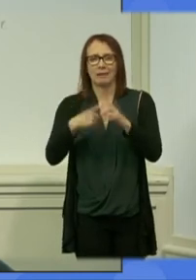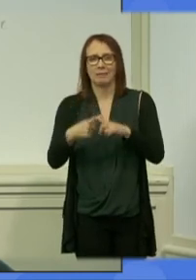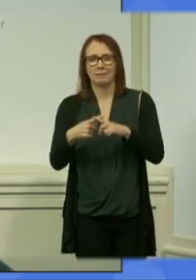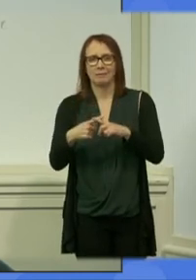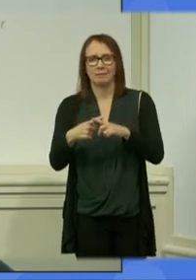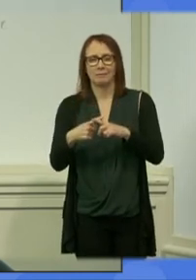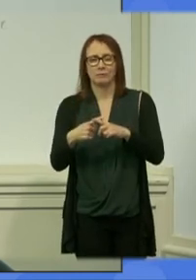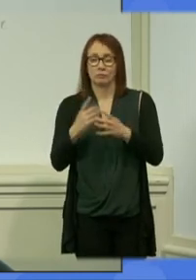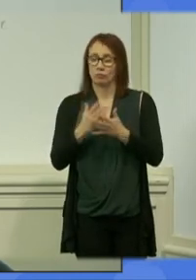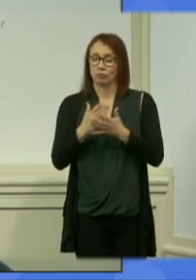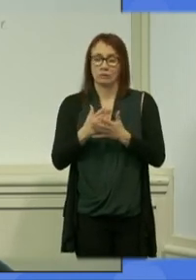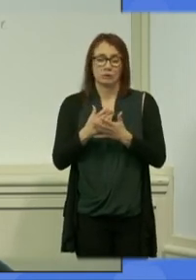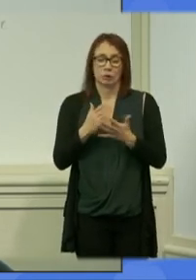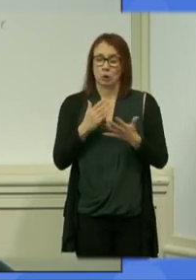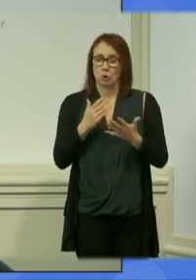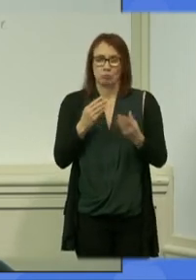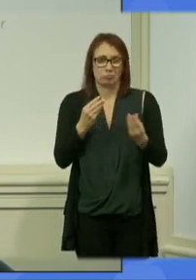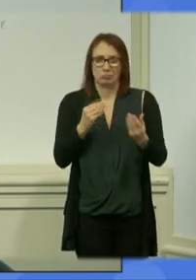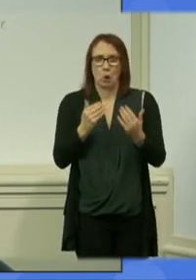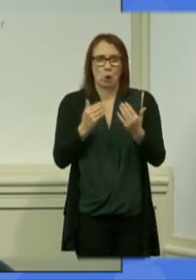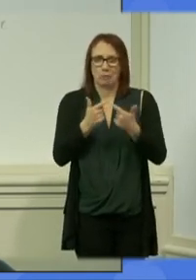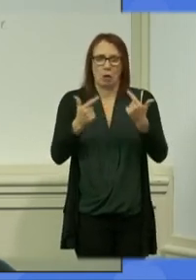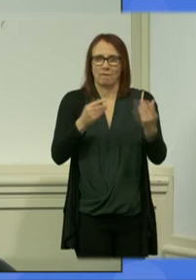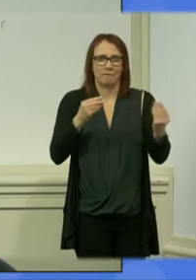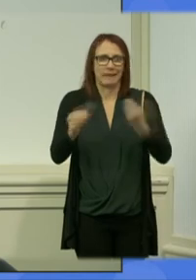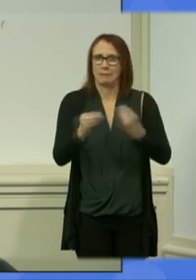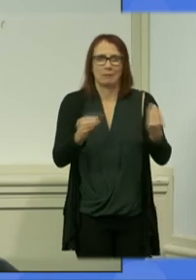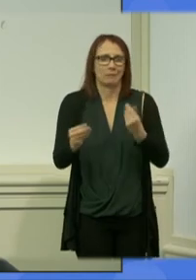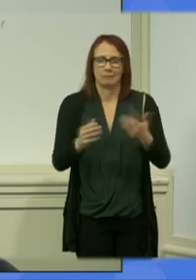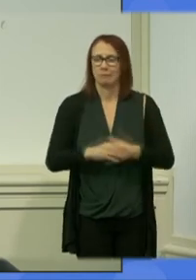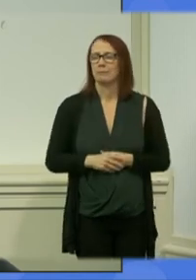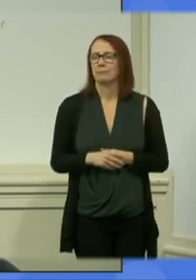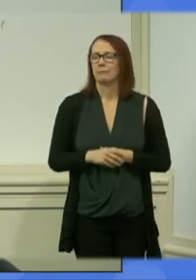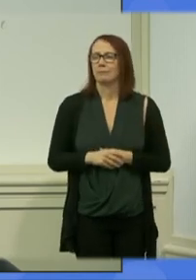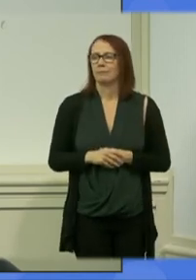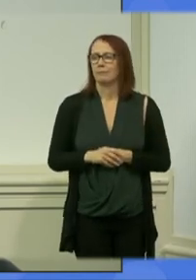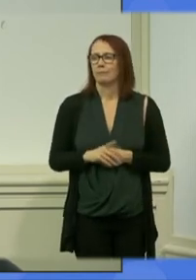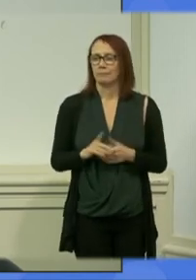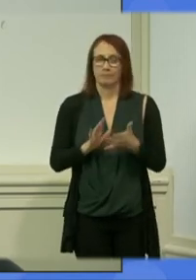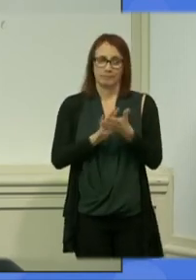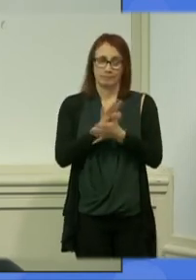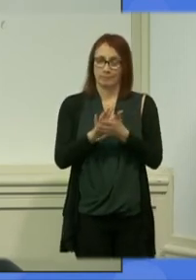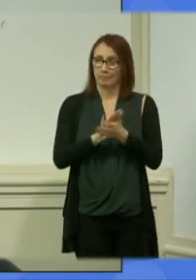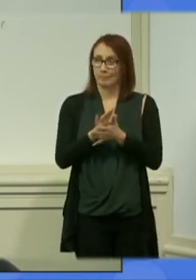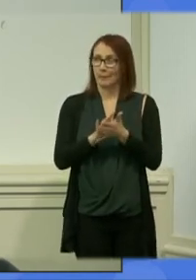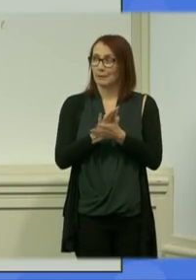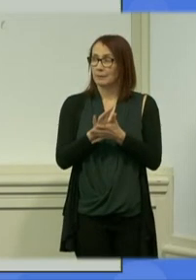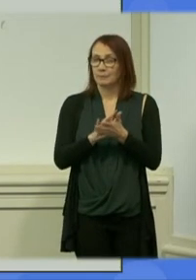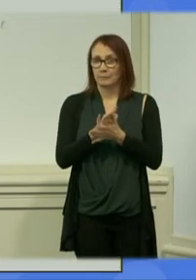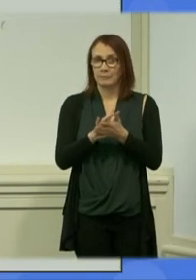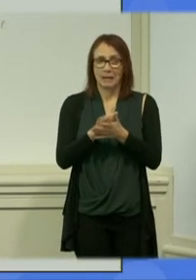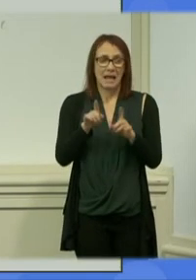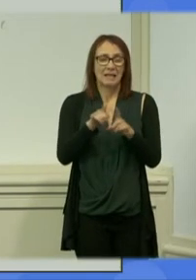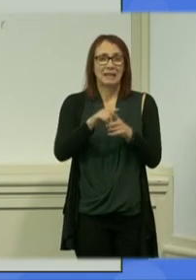So maybe if I summarise what I've just been telling you, as one of my colleagues has kindly put this slide up for me, the